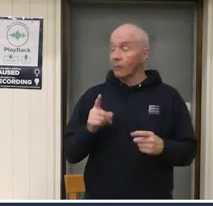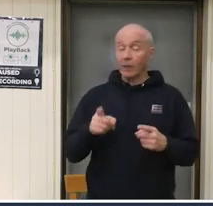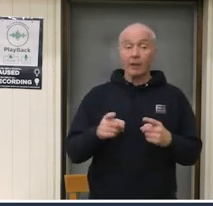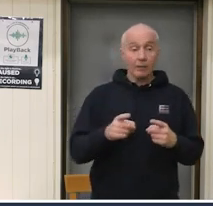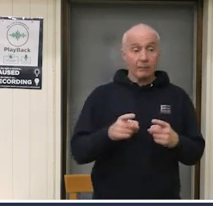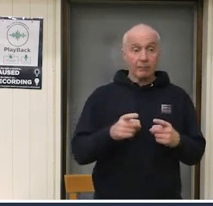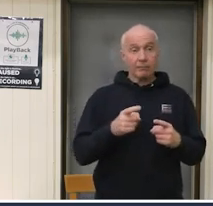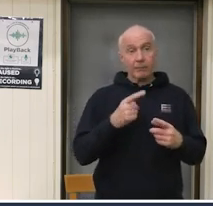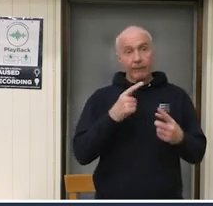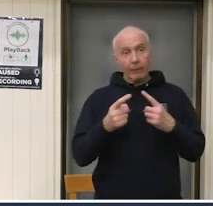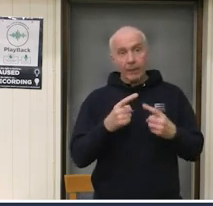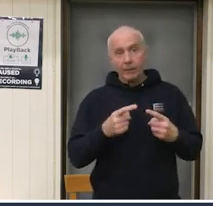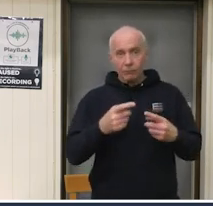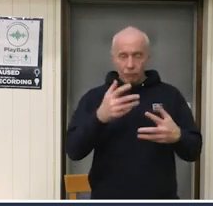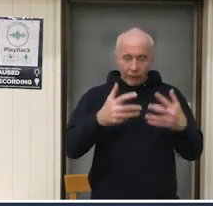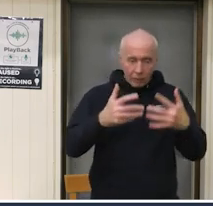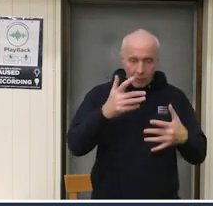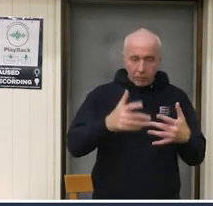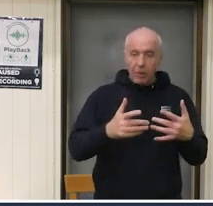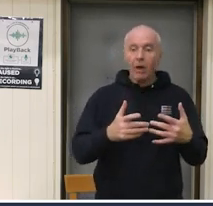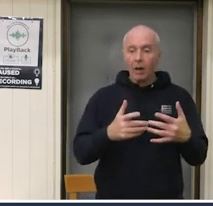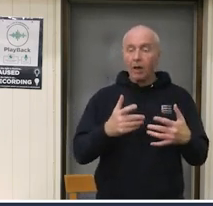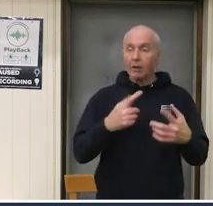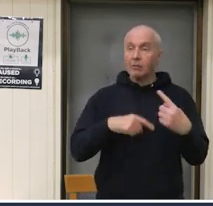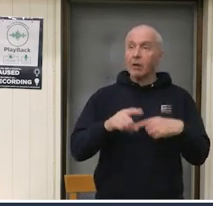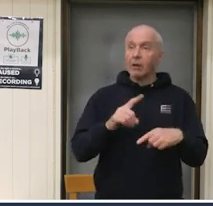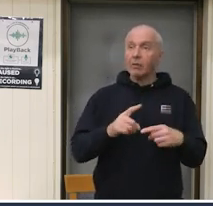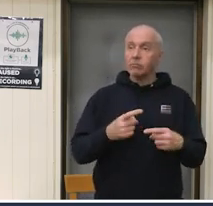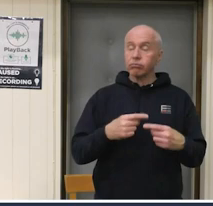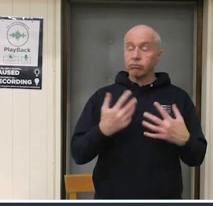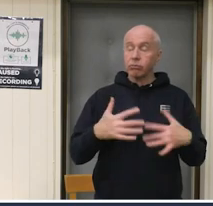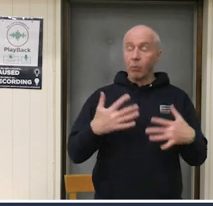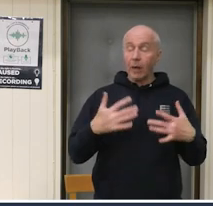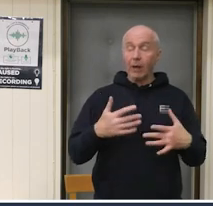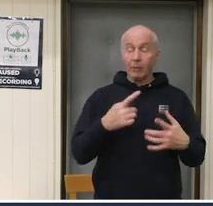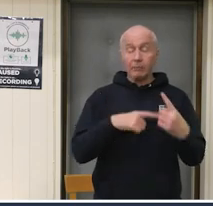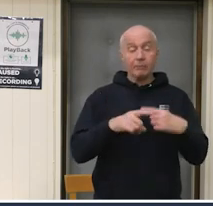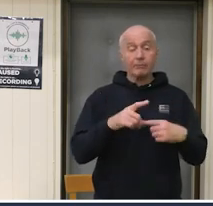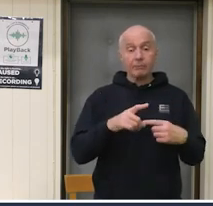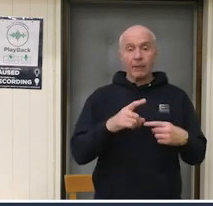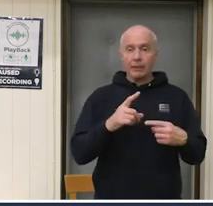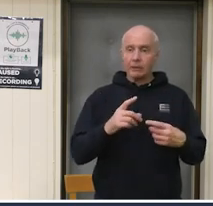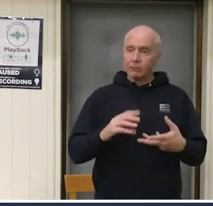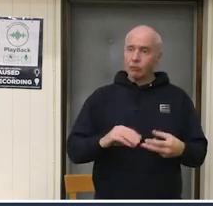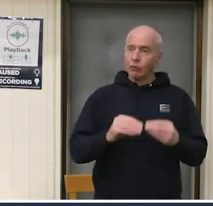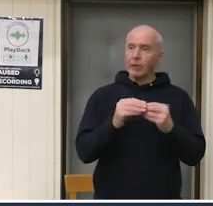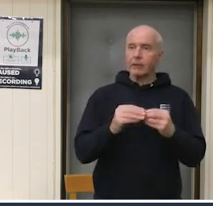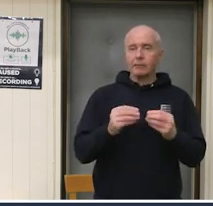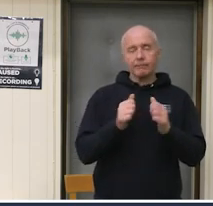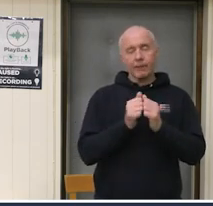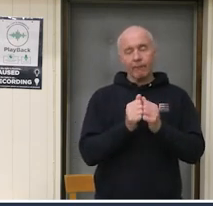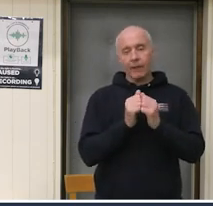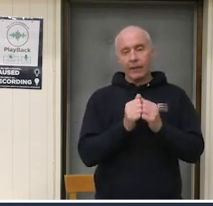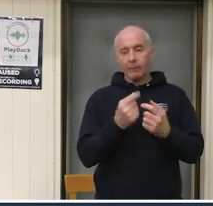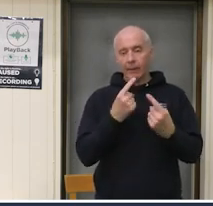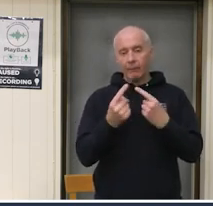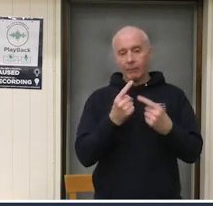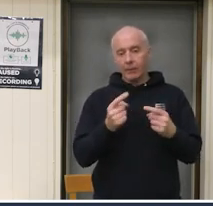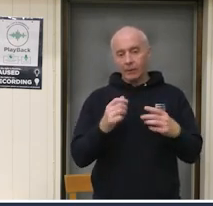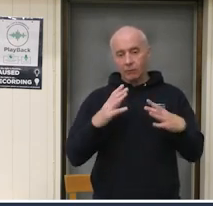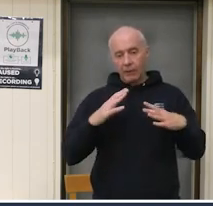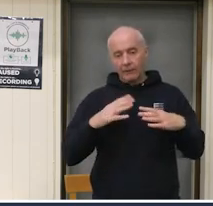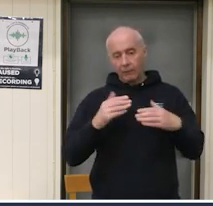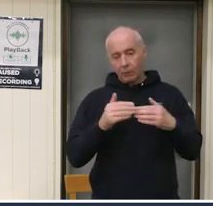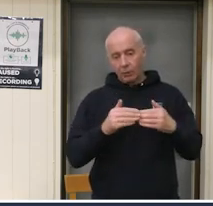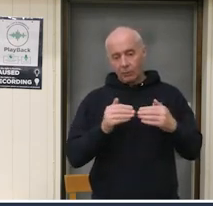for fusion to know that we can do this kind of thing, and it produces a lot of valuable information for the next step device, ITER.